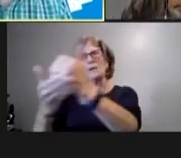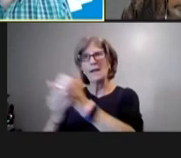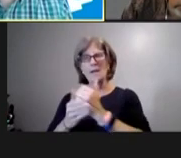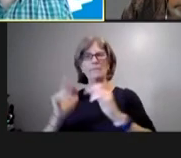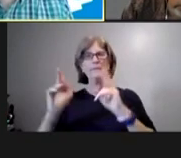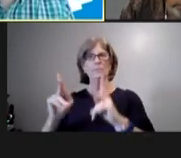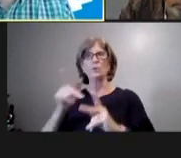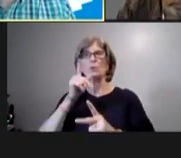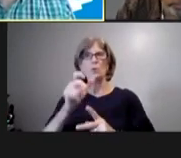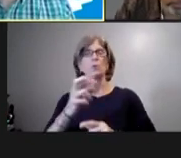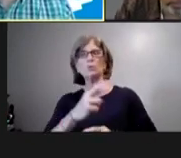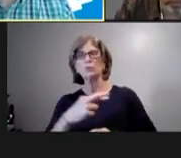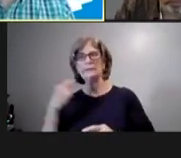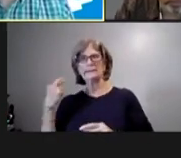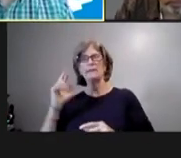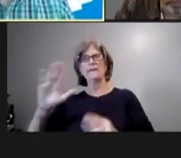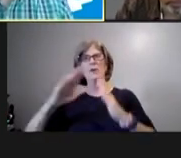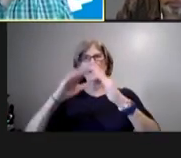of foreclosure.